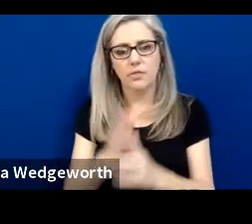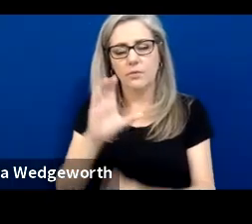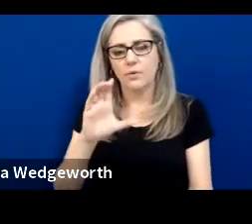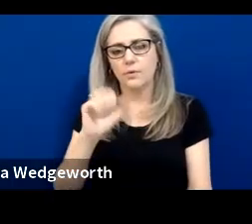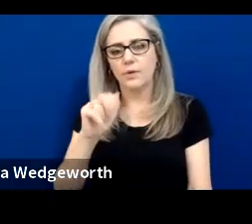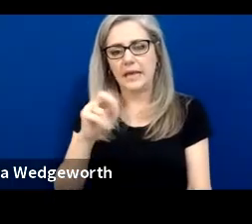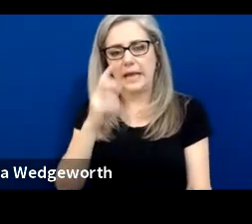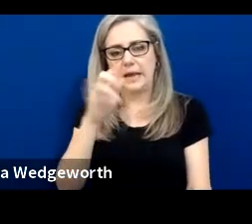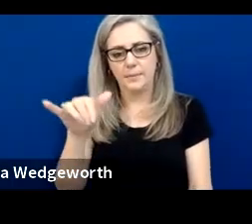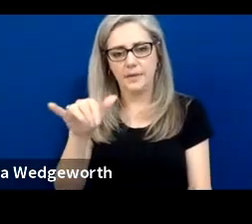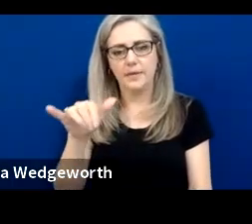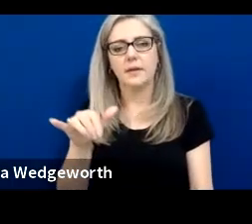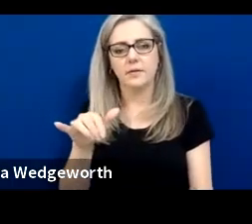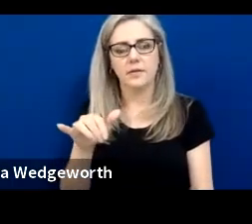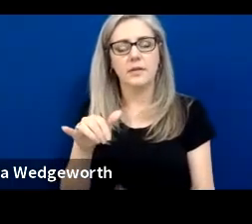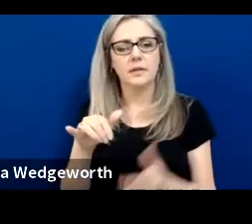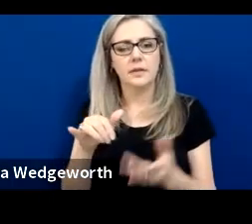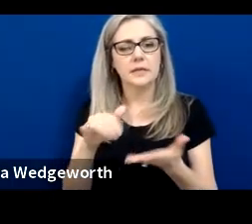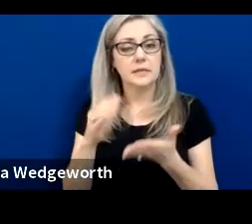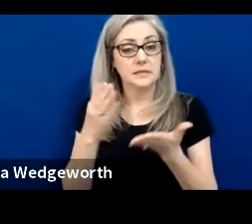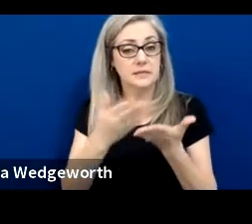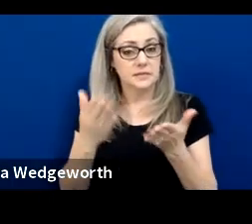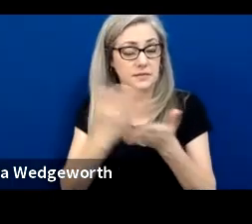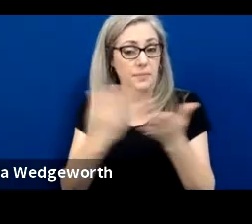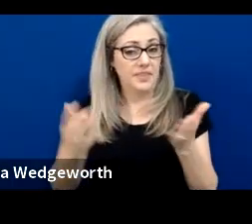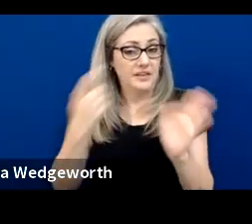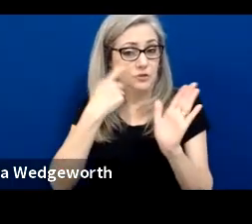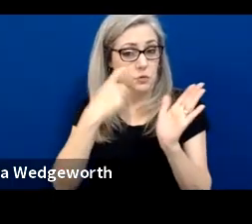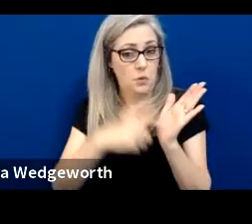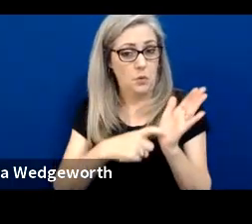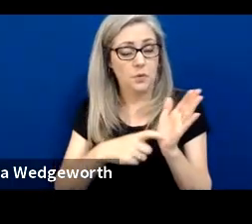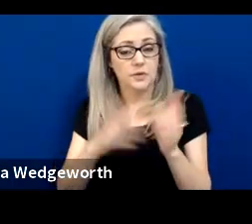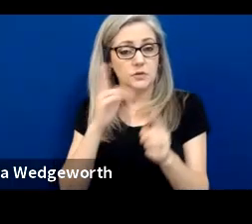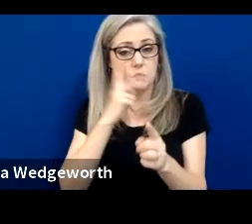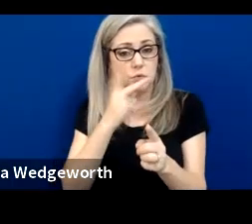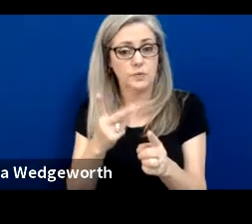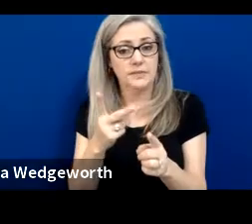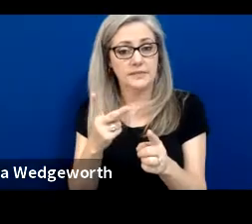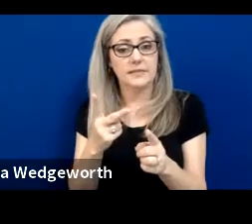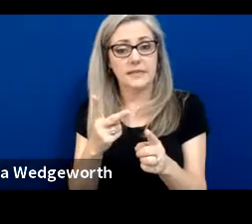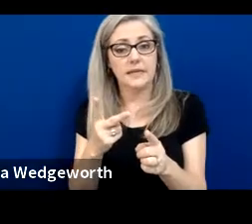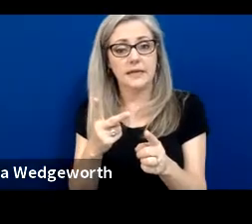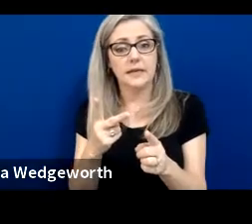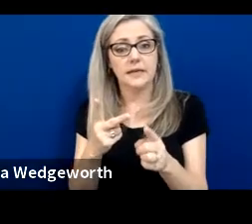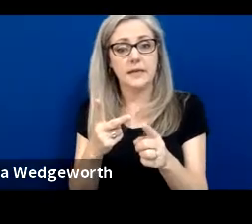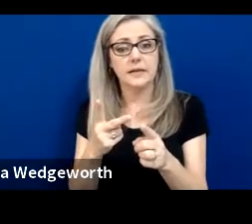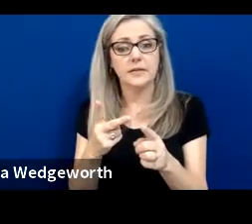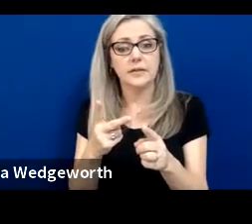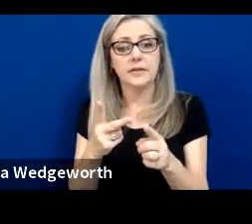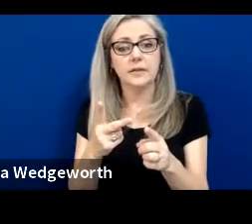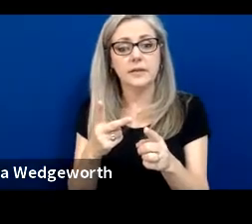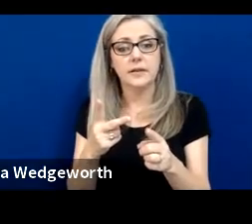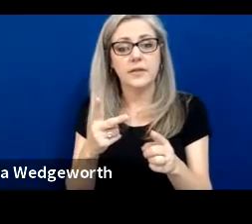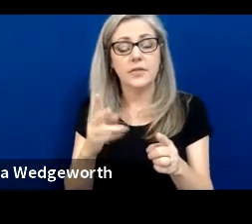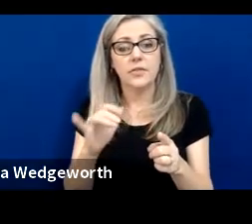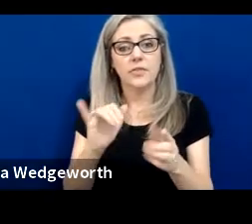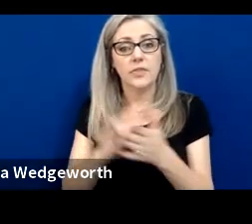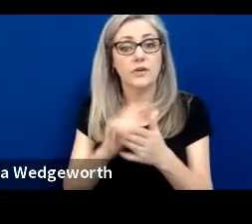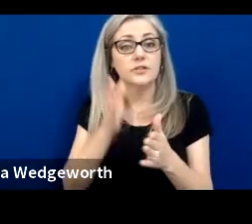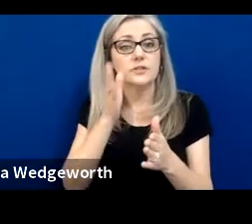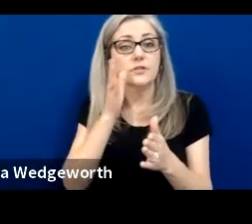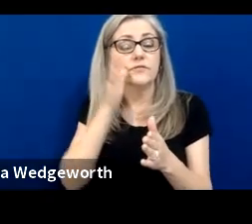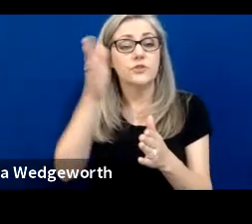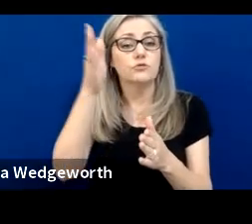topography. Some things worth noting is you will see that ghosted in future right-of-way for the Post